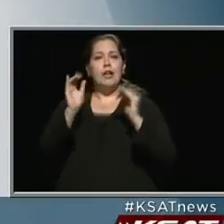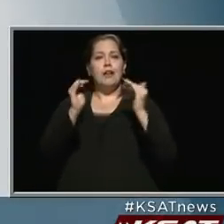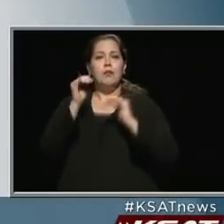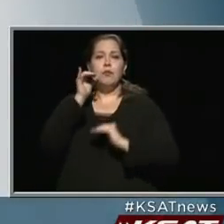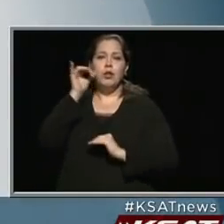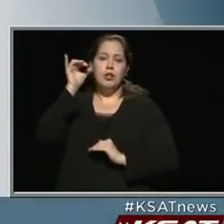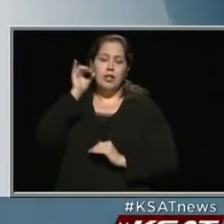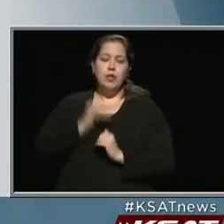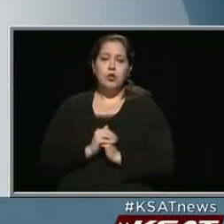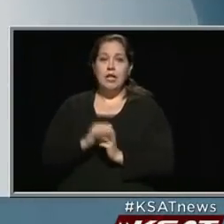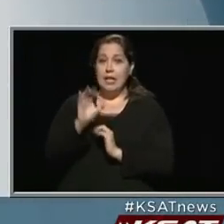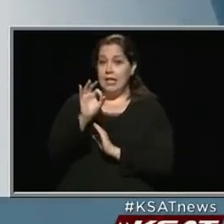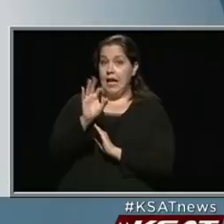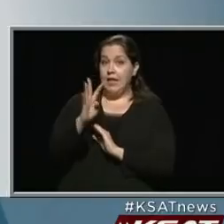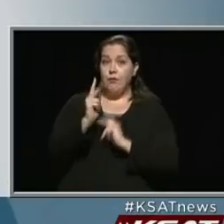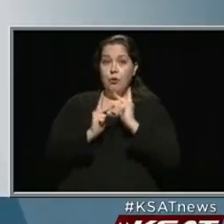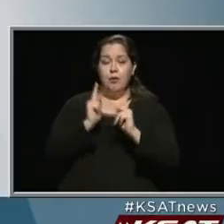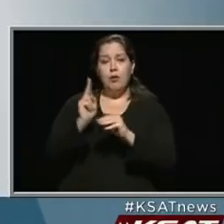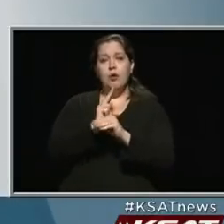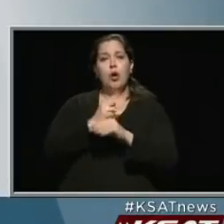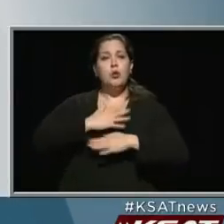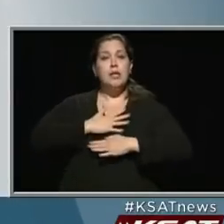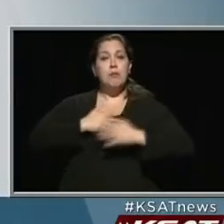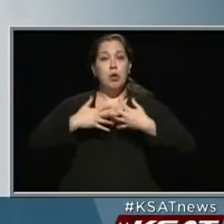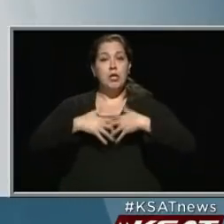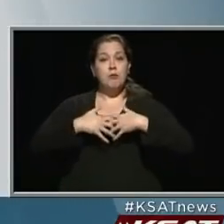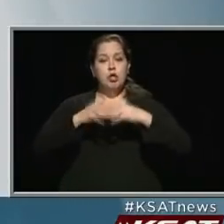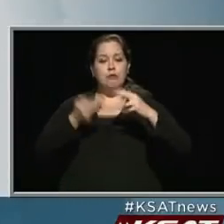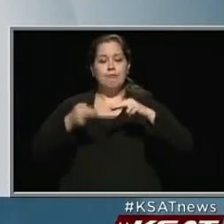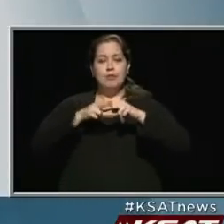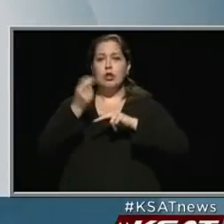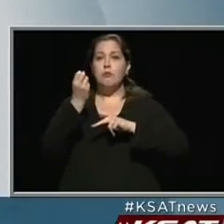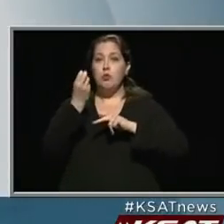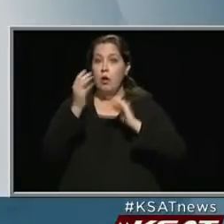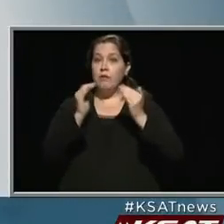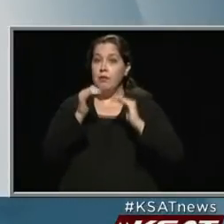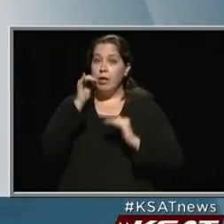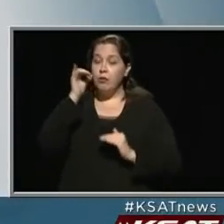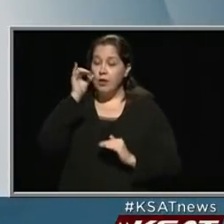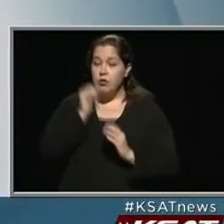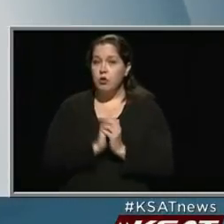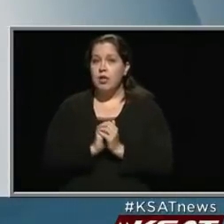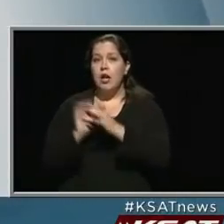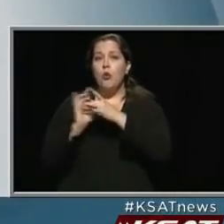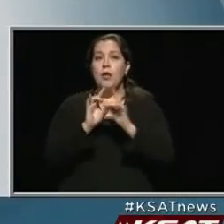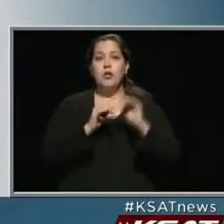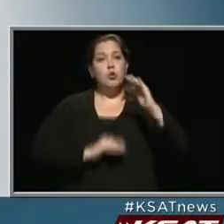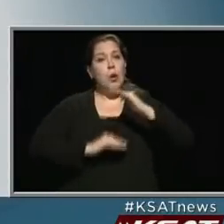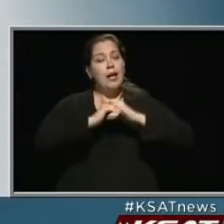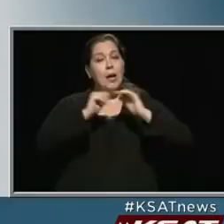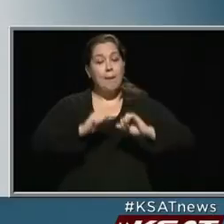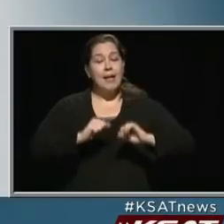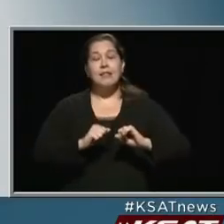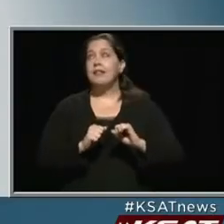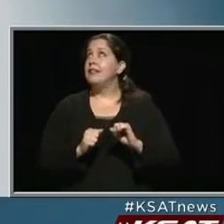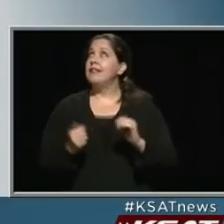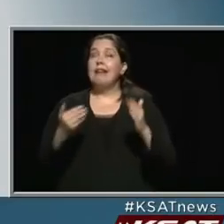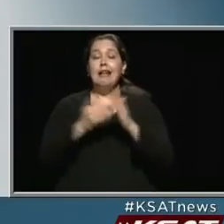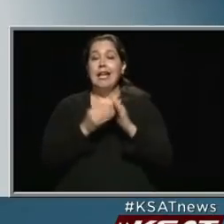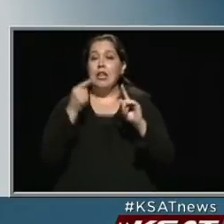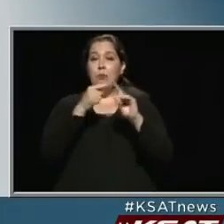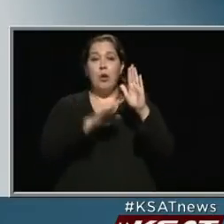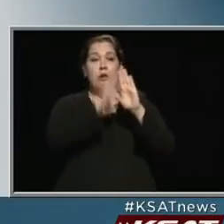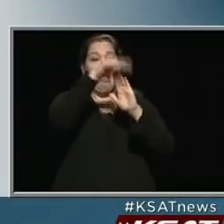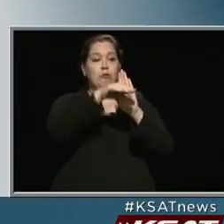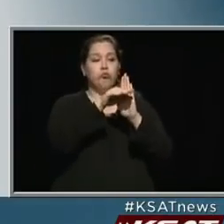yesterday. 94 patients are on ventilators. That's up 12 from yesterday. In terms of capacity, again, this is all about flattening the